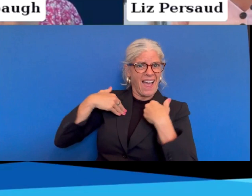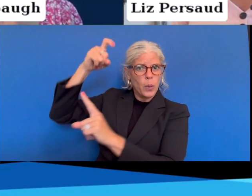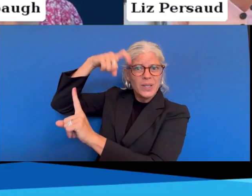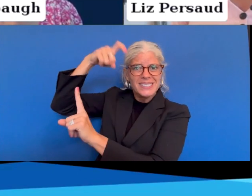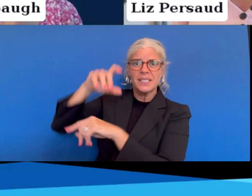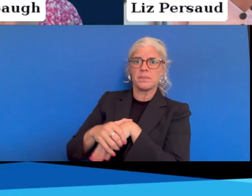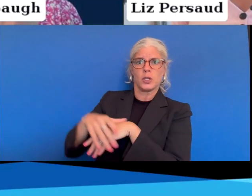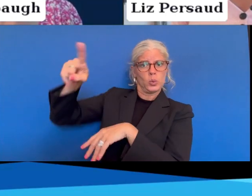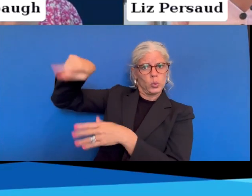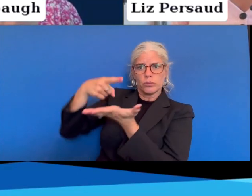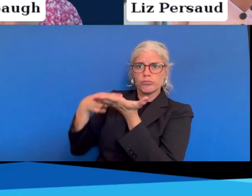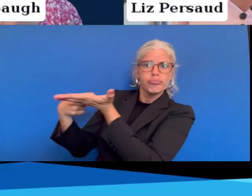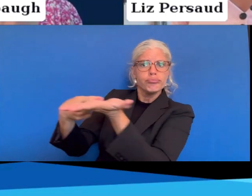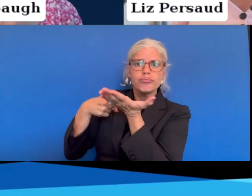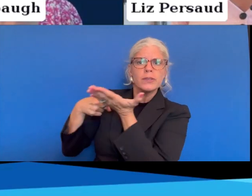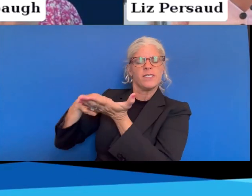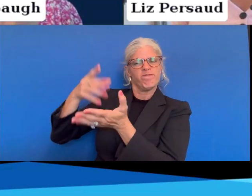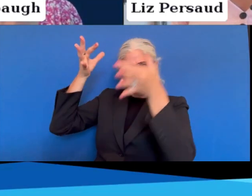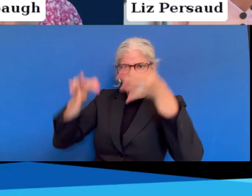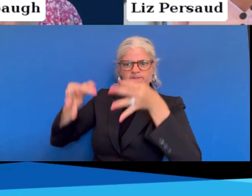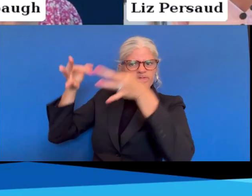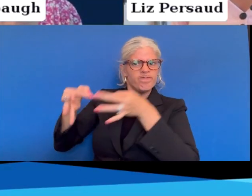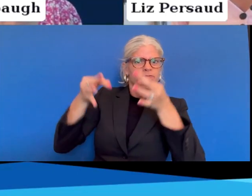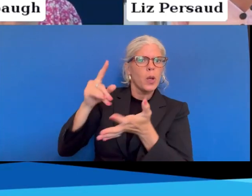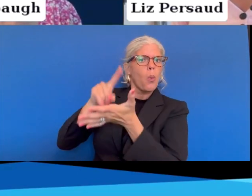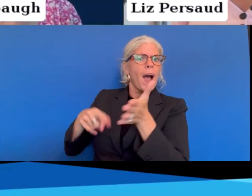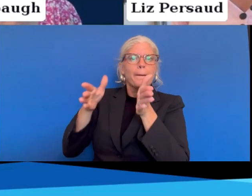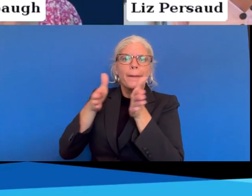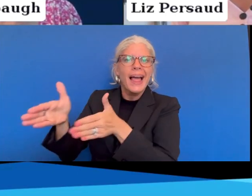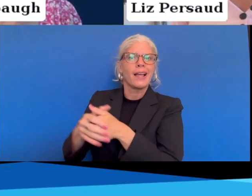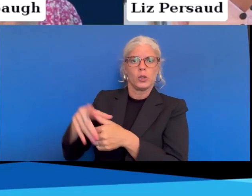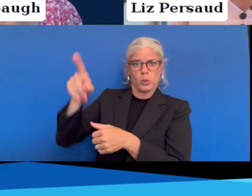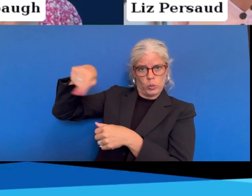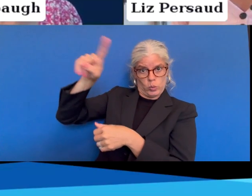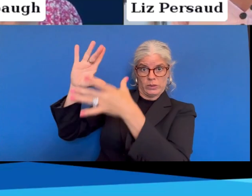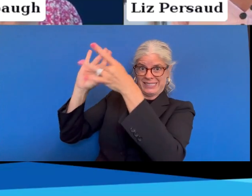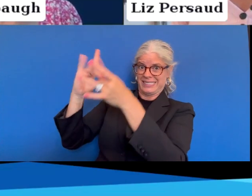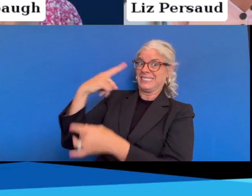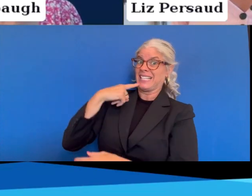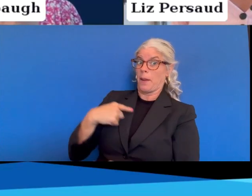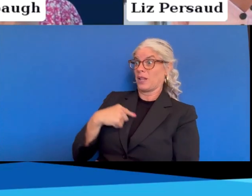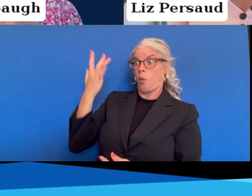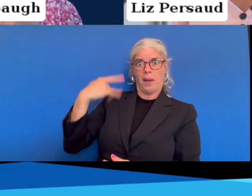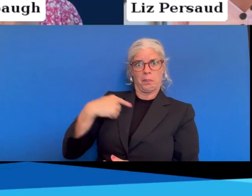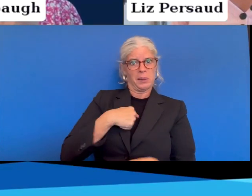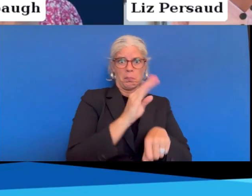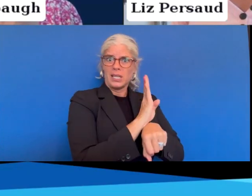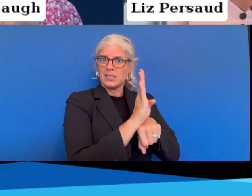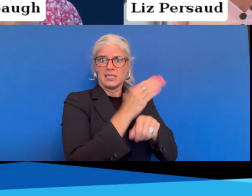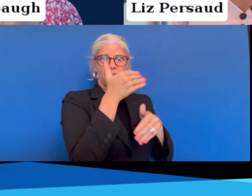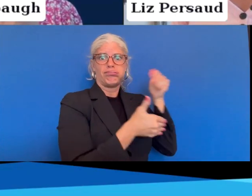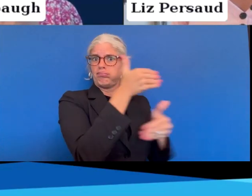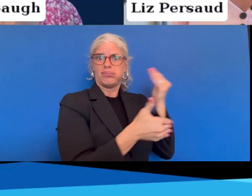team meeting. You have collective wisdom. You guys talk amongst yourselves and distill